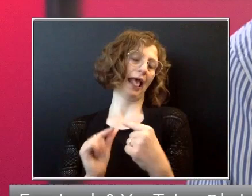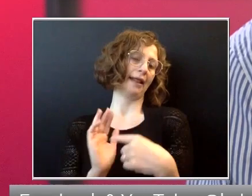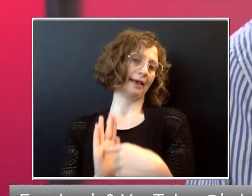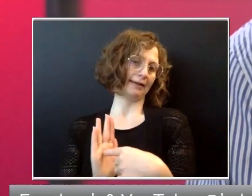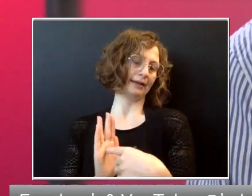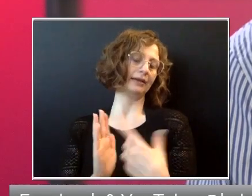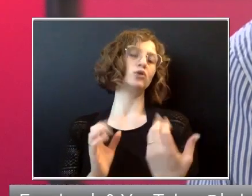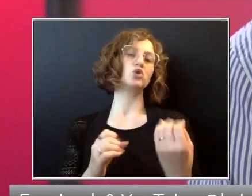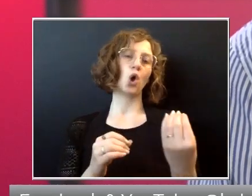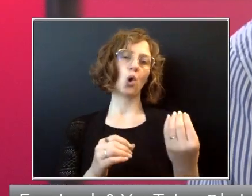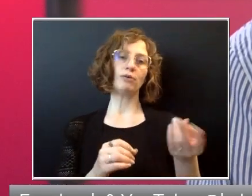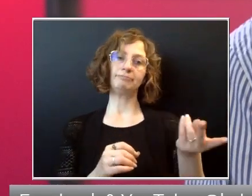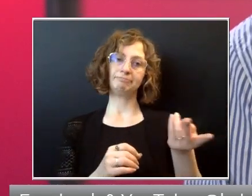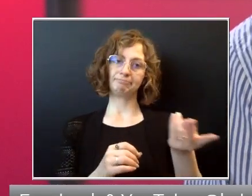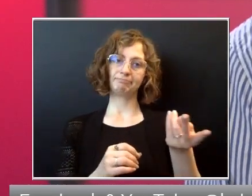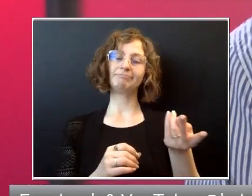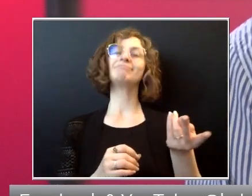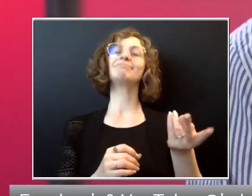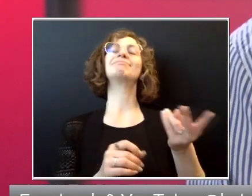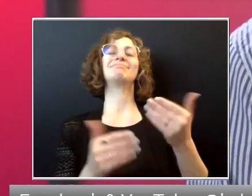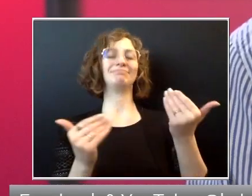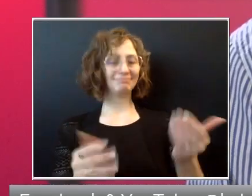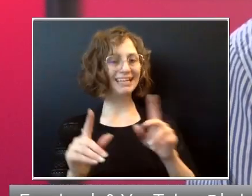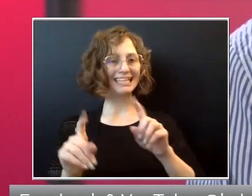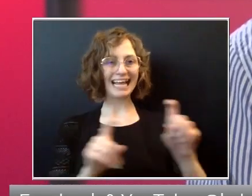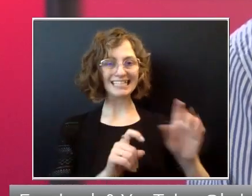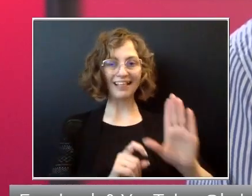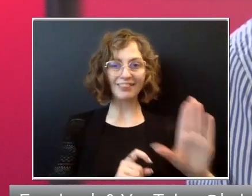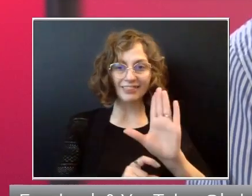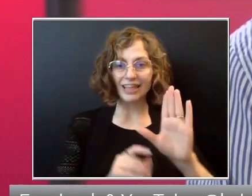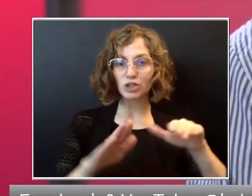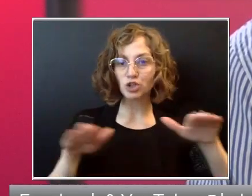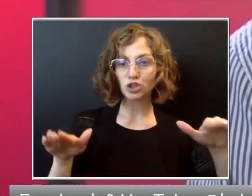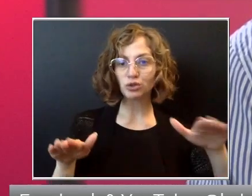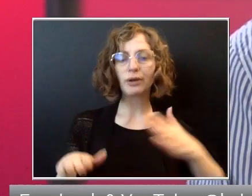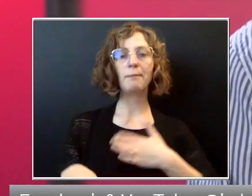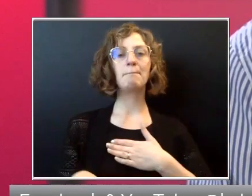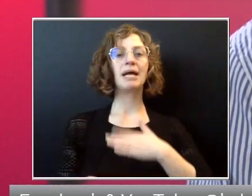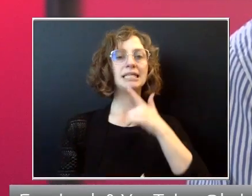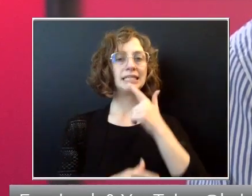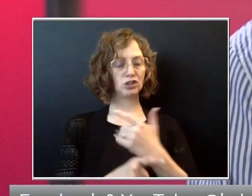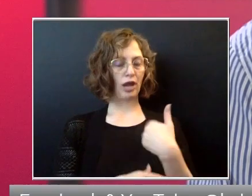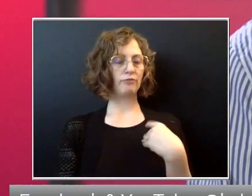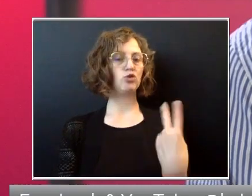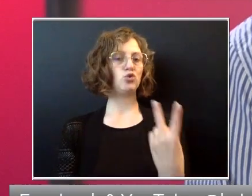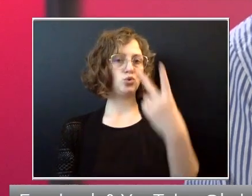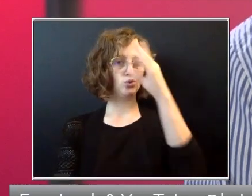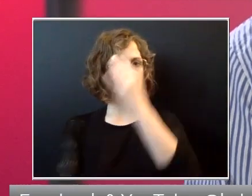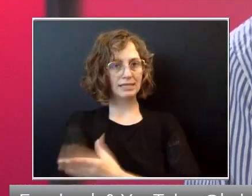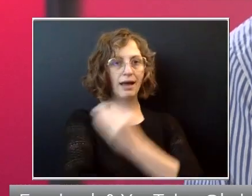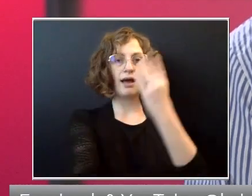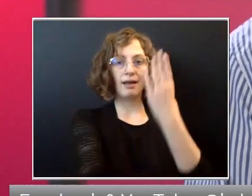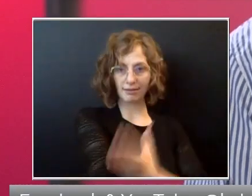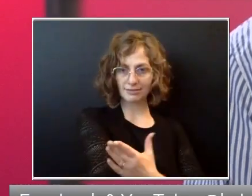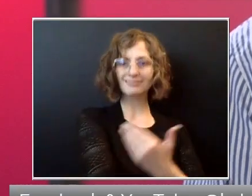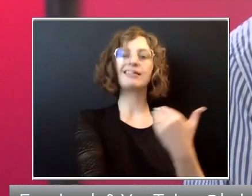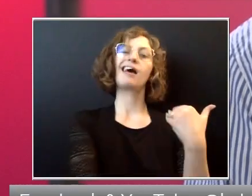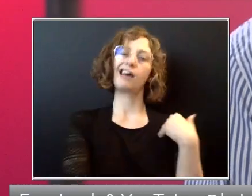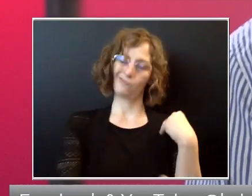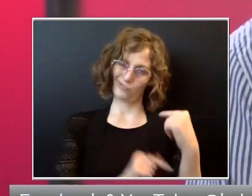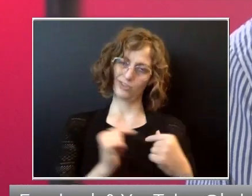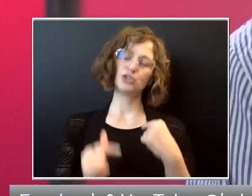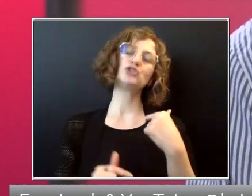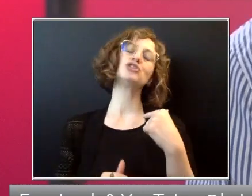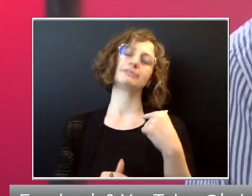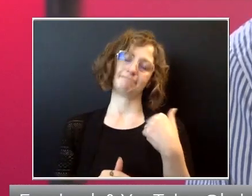their children tested. My sister has 2 sons that carry the gene, and my brother